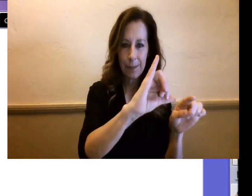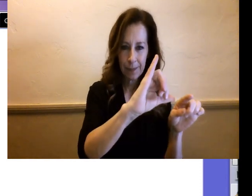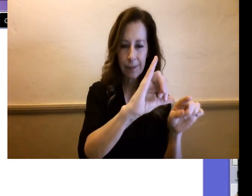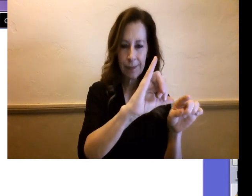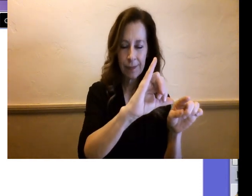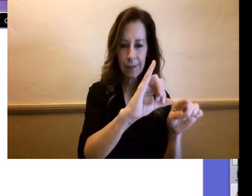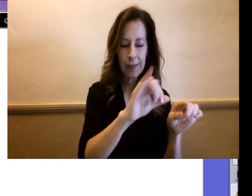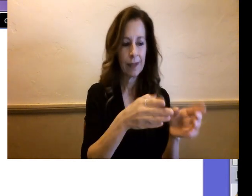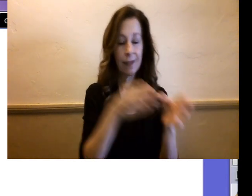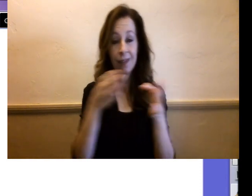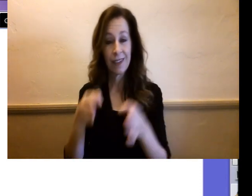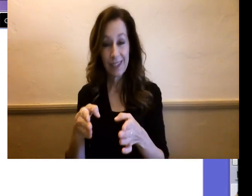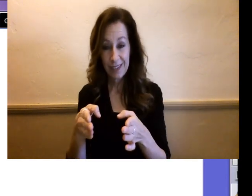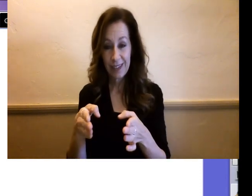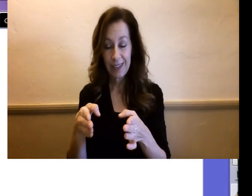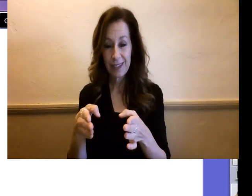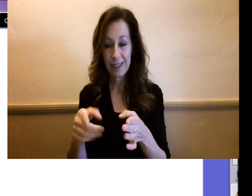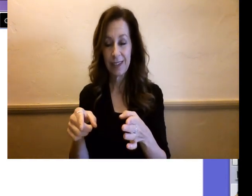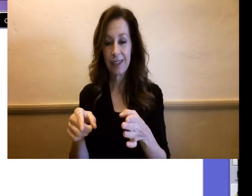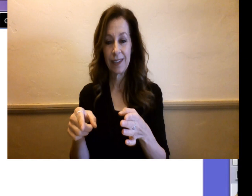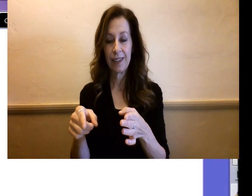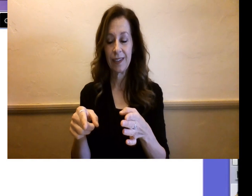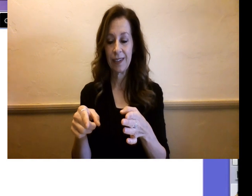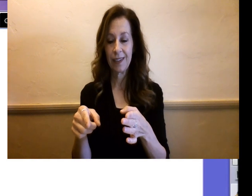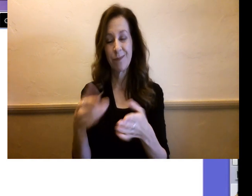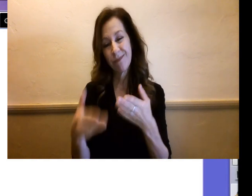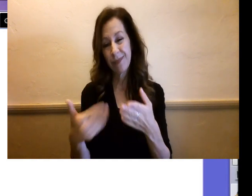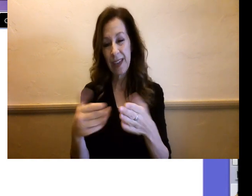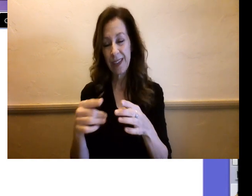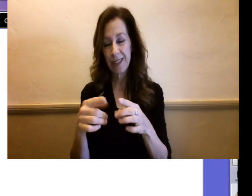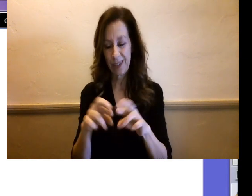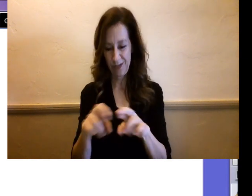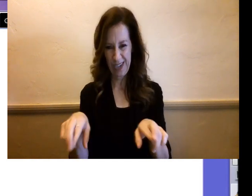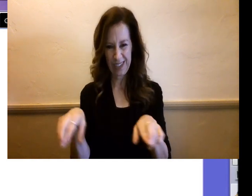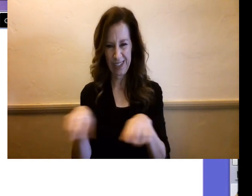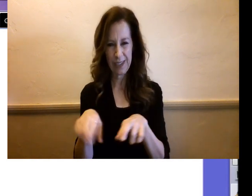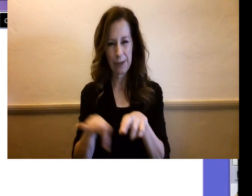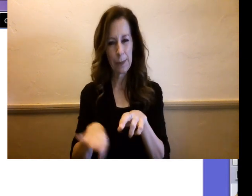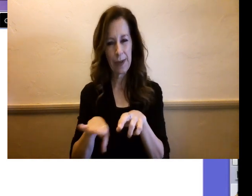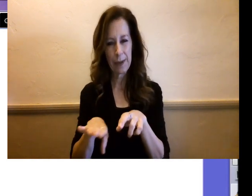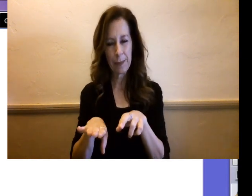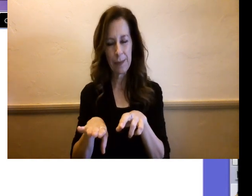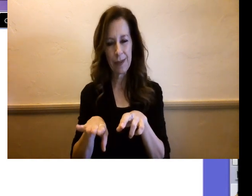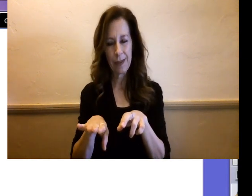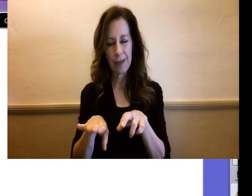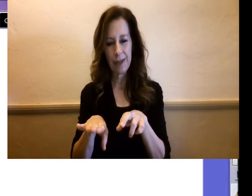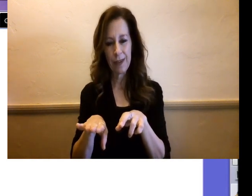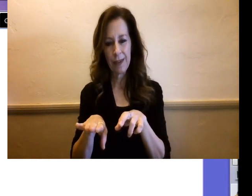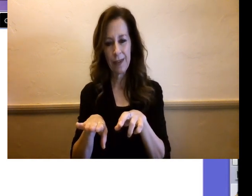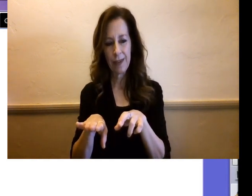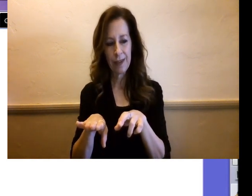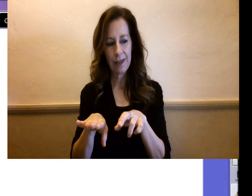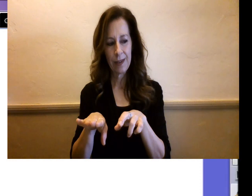it. All right. And this one, it has like maybe a rectangle on bottom, right? But